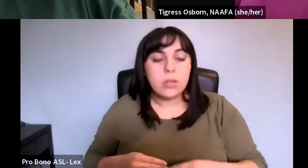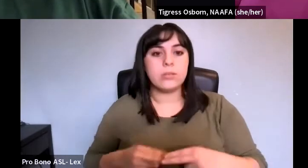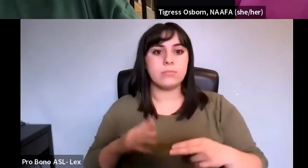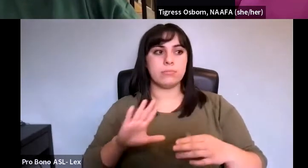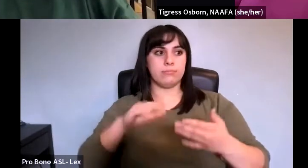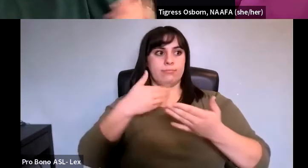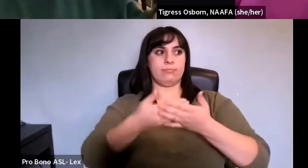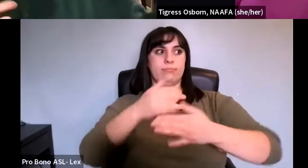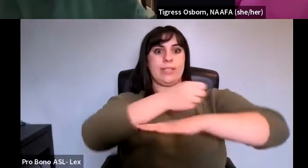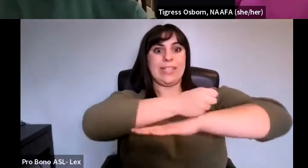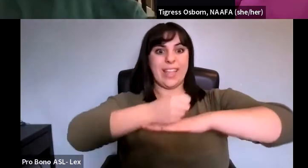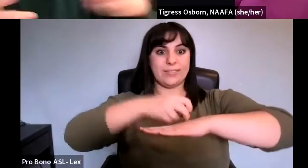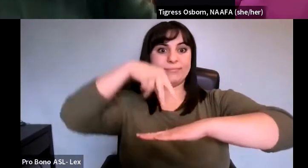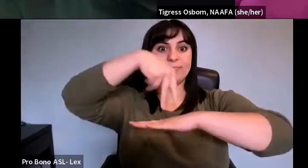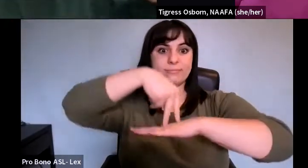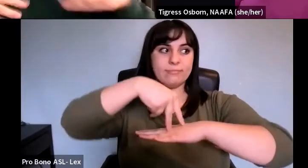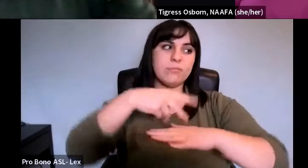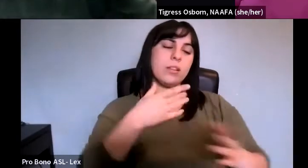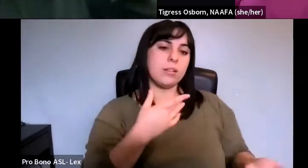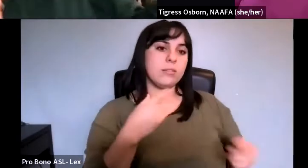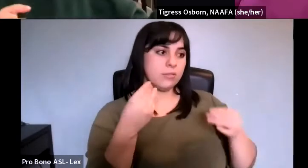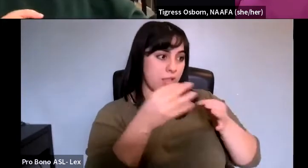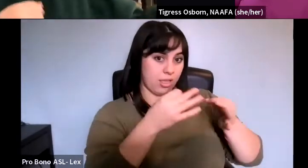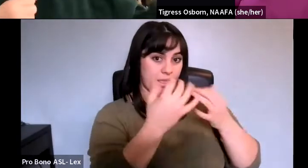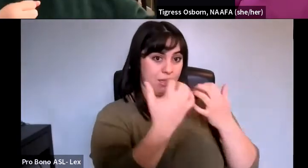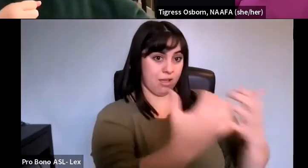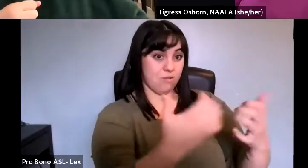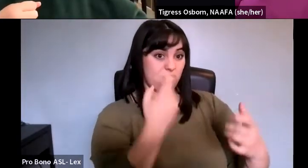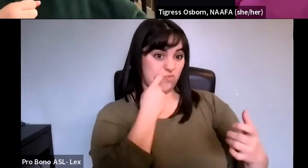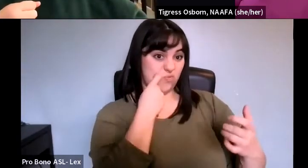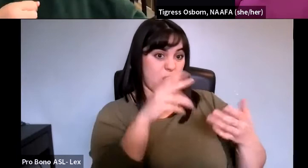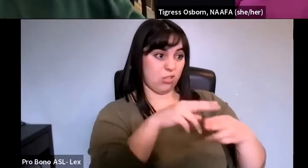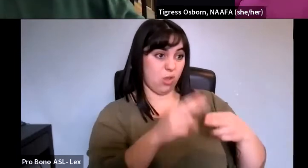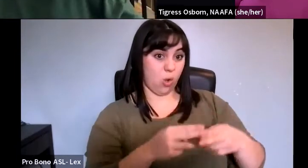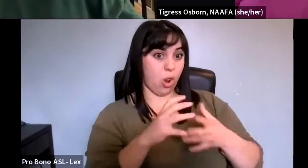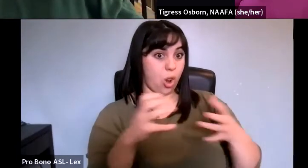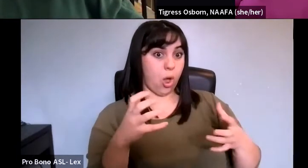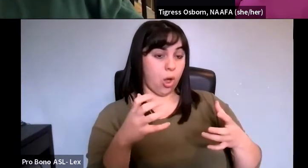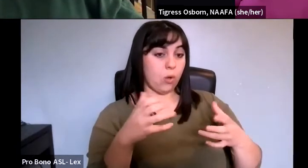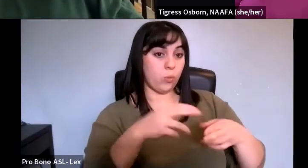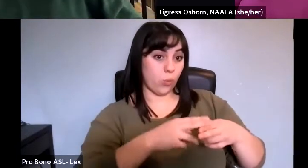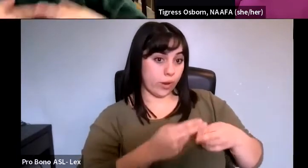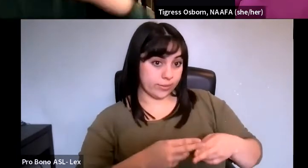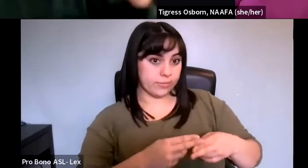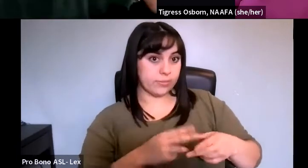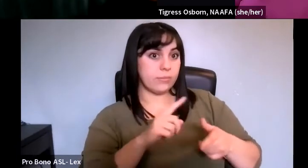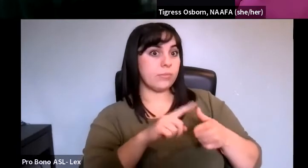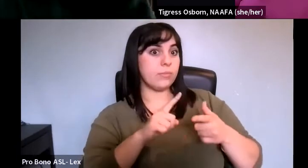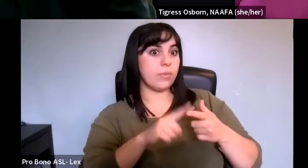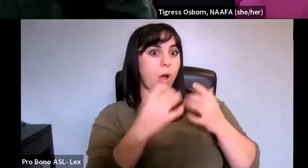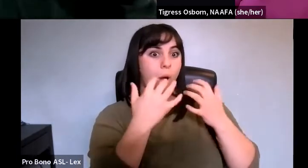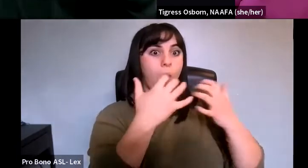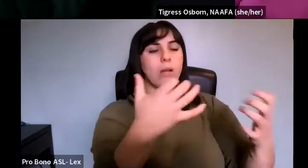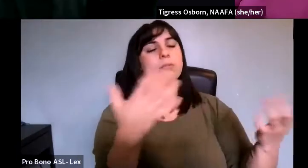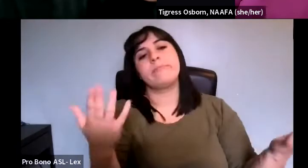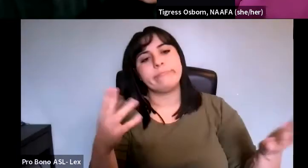I said, I recently lost whatever, X amount of pounds. I recently lost a lot of weight. And then the audience would obviously